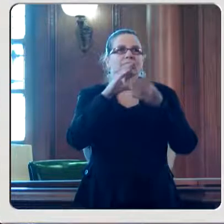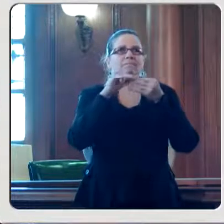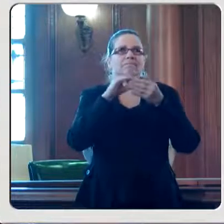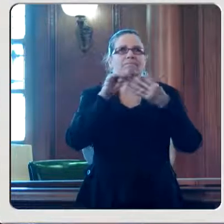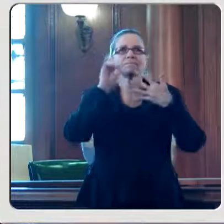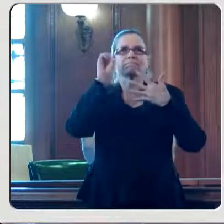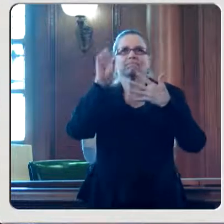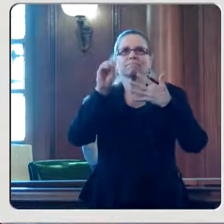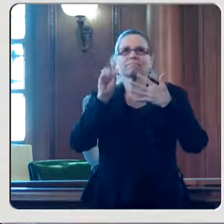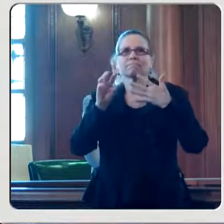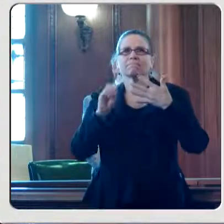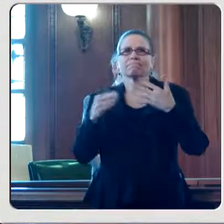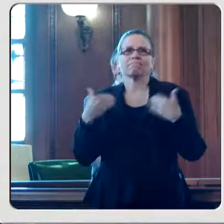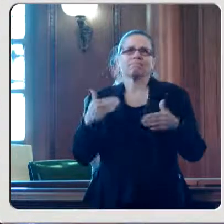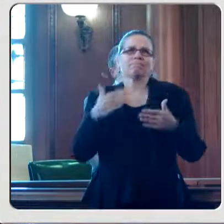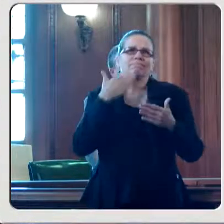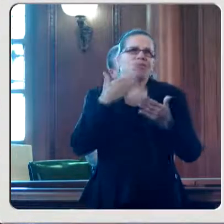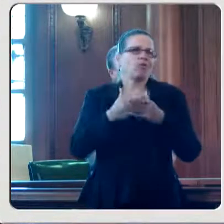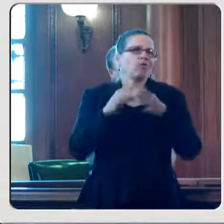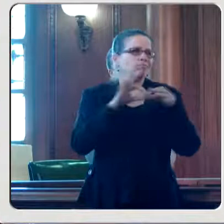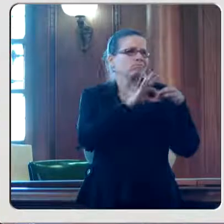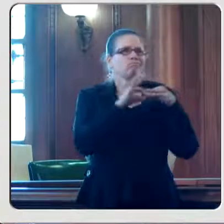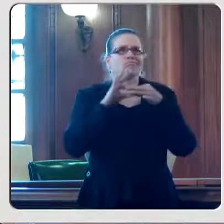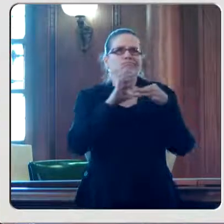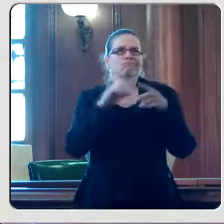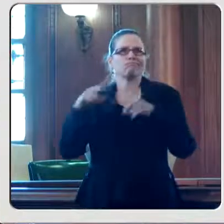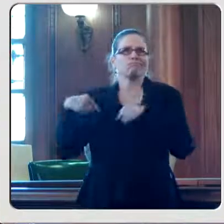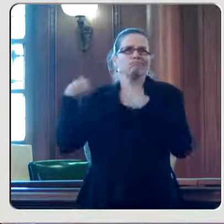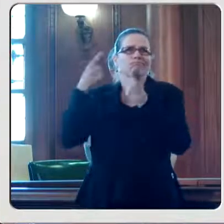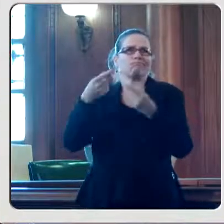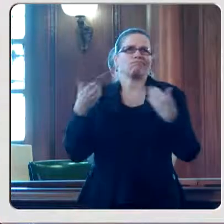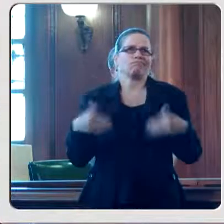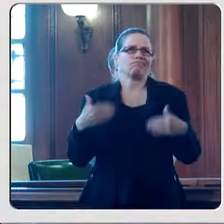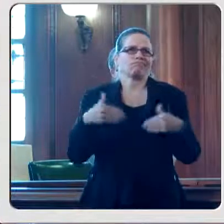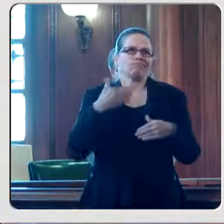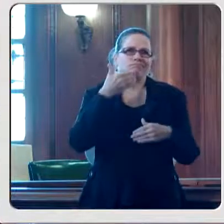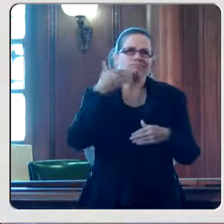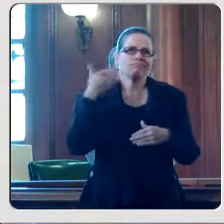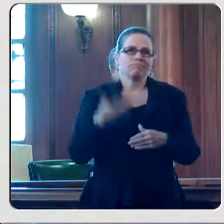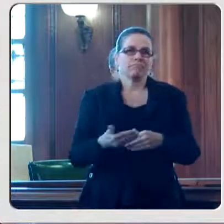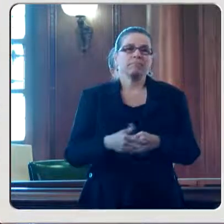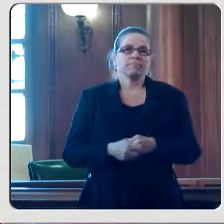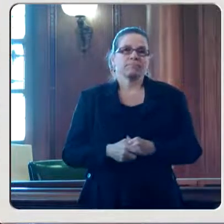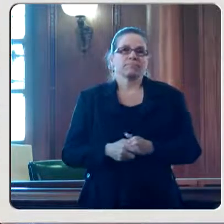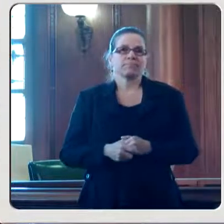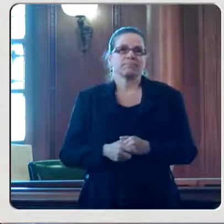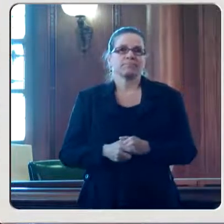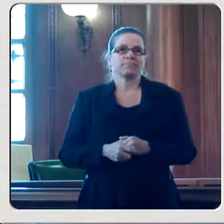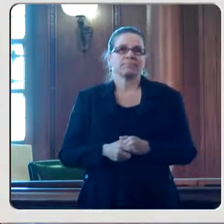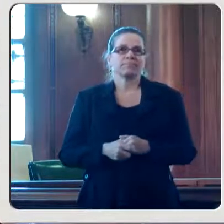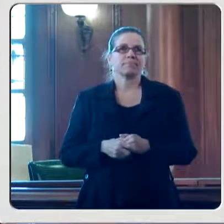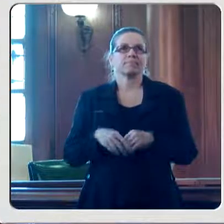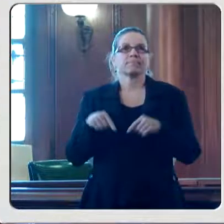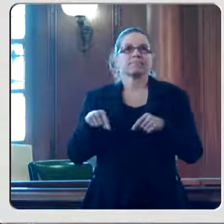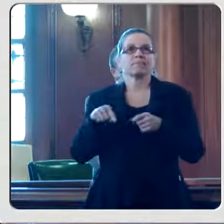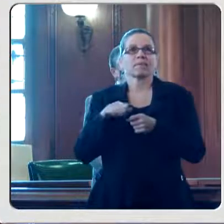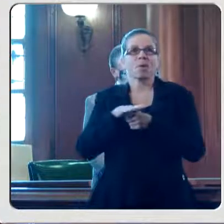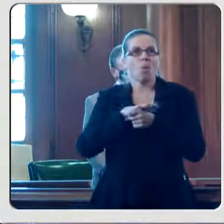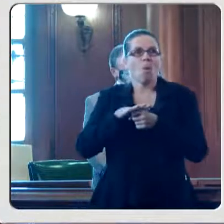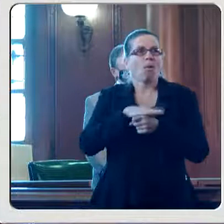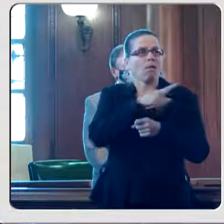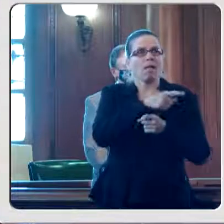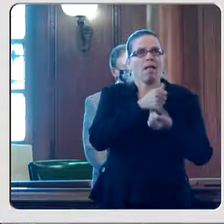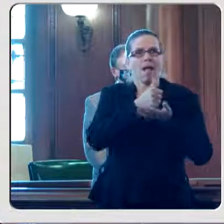this COVID-19 pandemic, but also what they're doing locally to make sure all of our residents